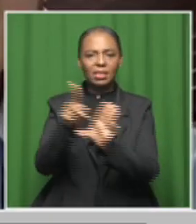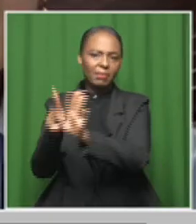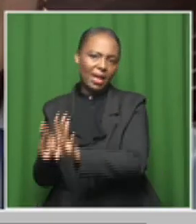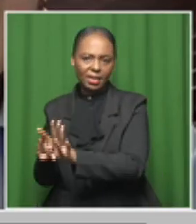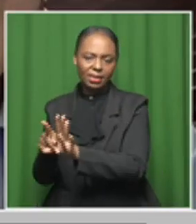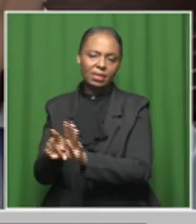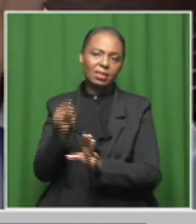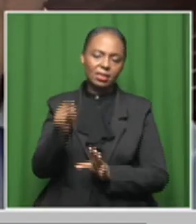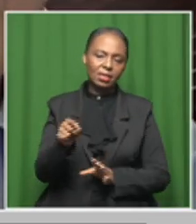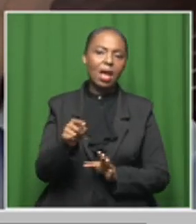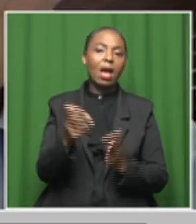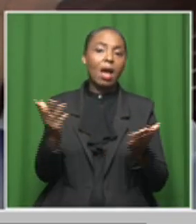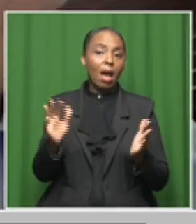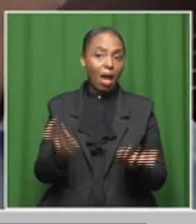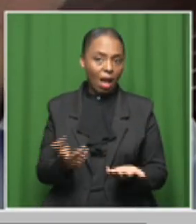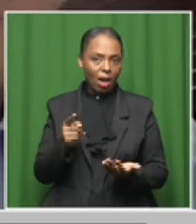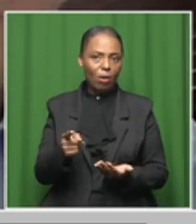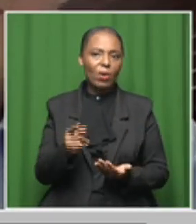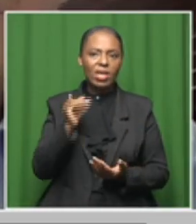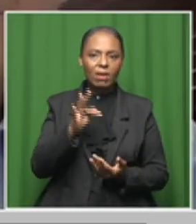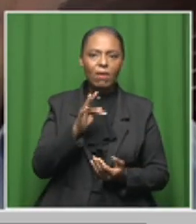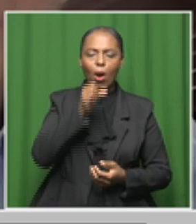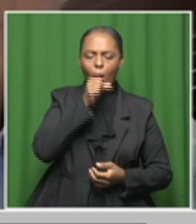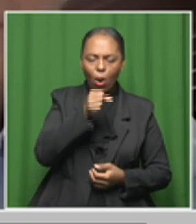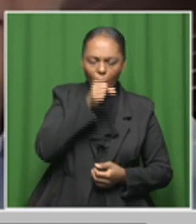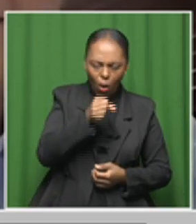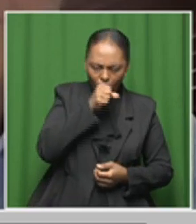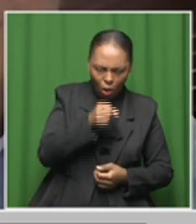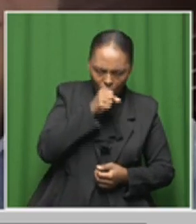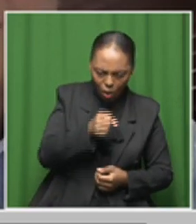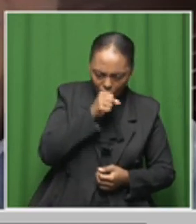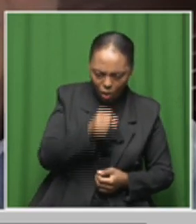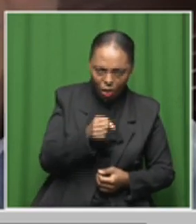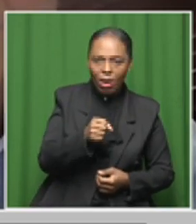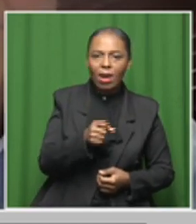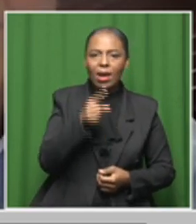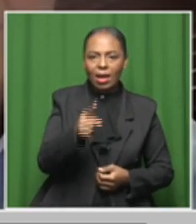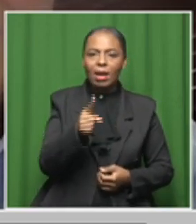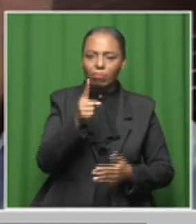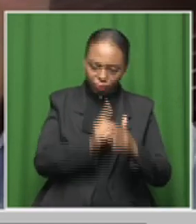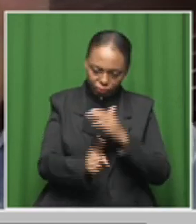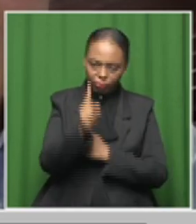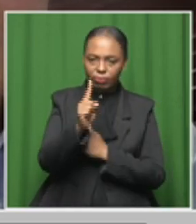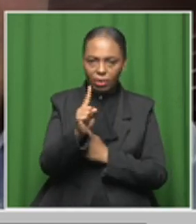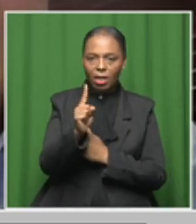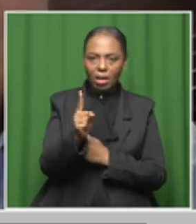surveillance, where at Cough Watch, we ask them to join us and just on their